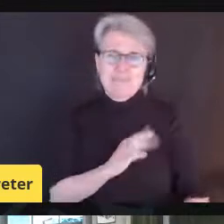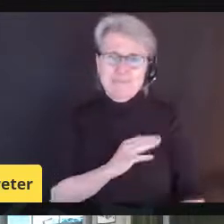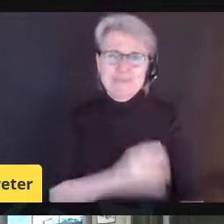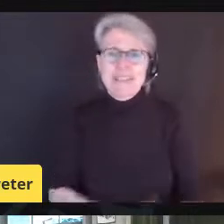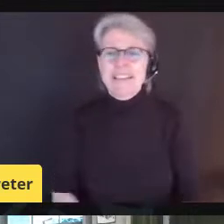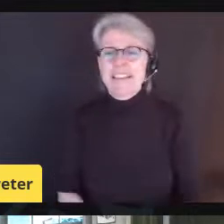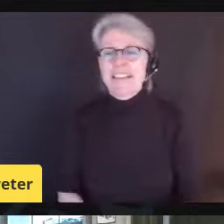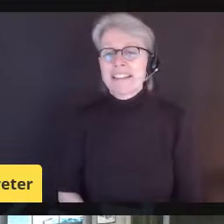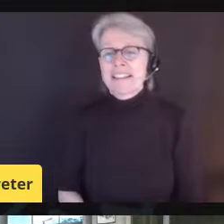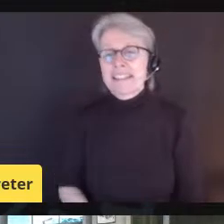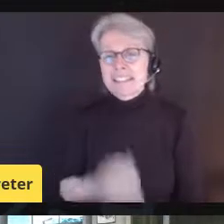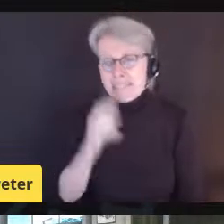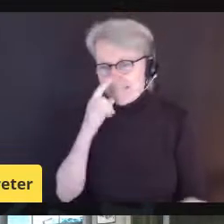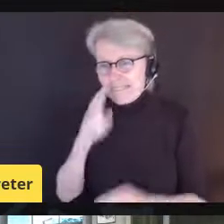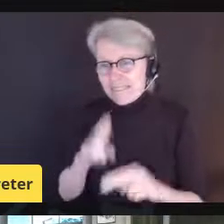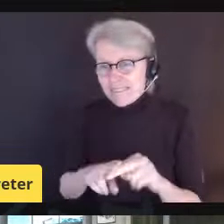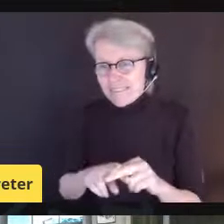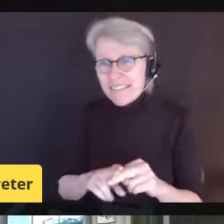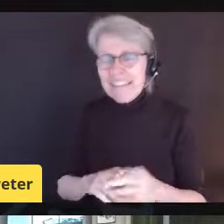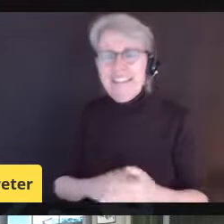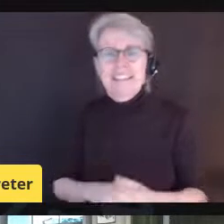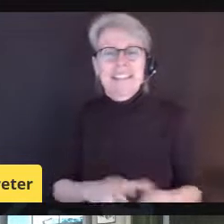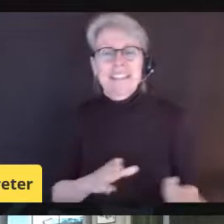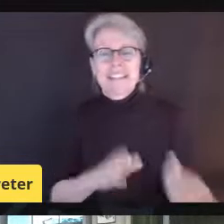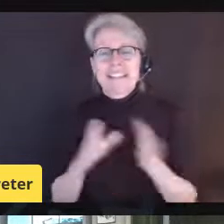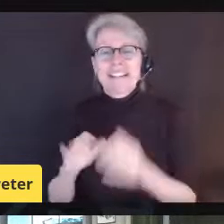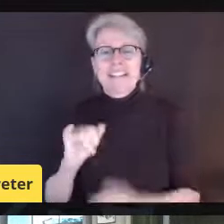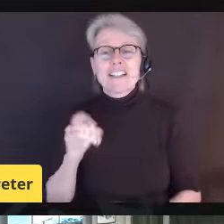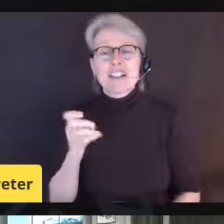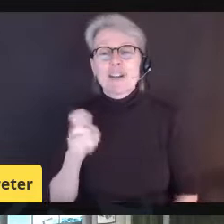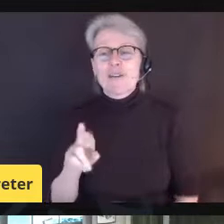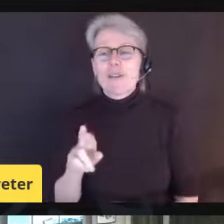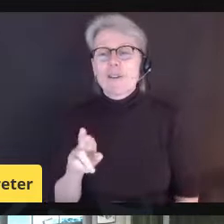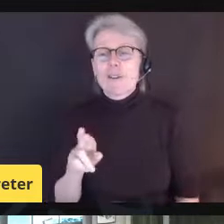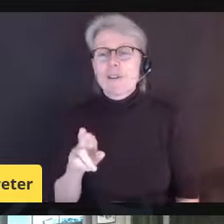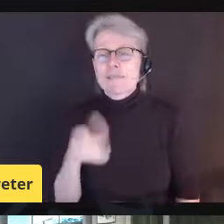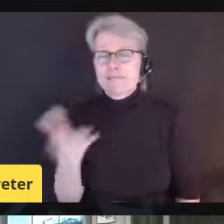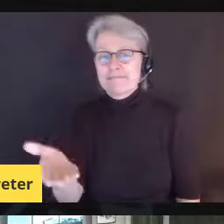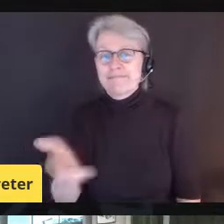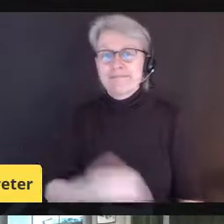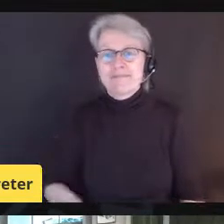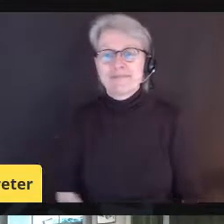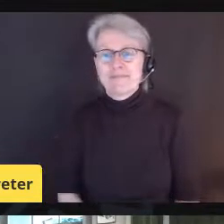Awesome. Sounds very fun. Jennifer, you are the next victim that is up.